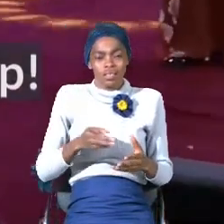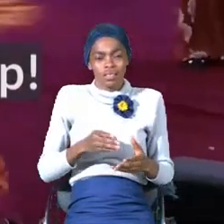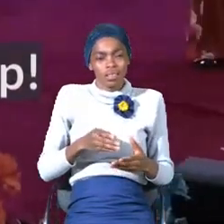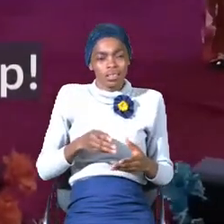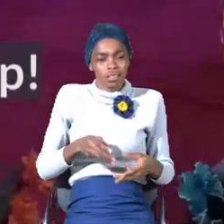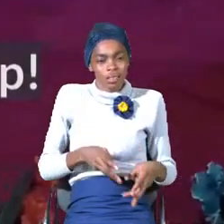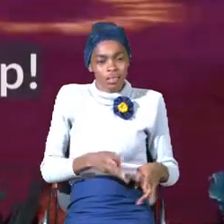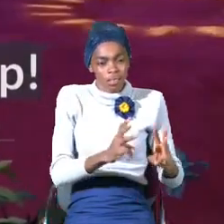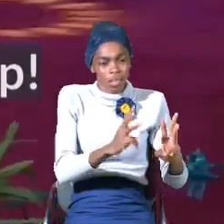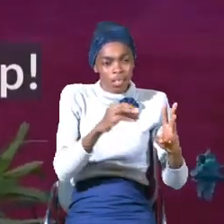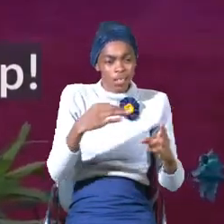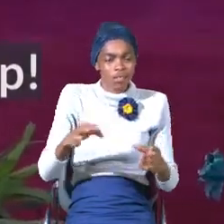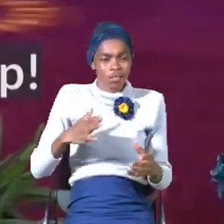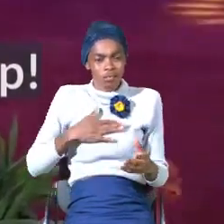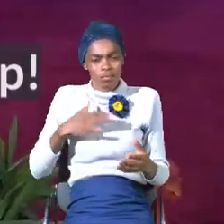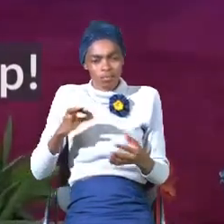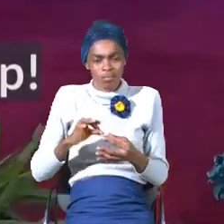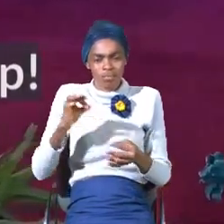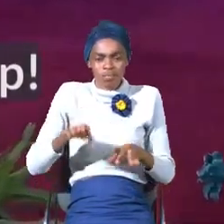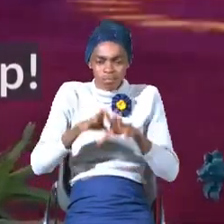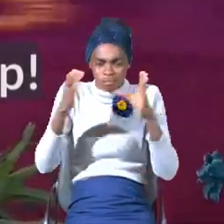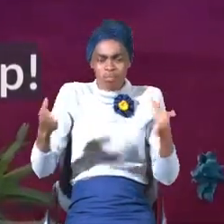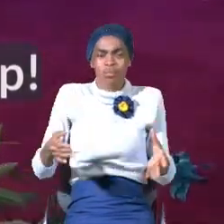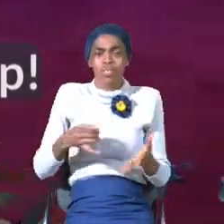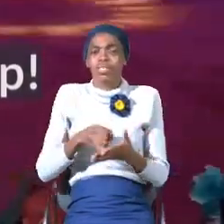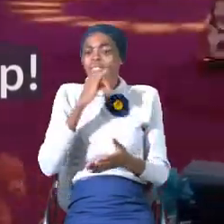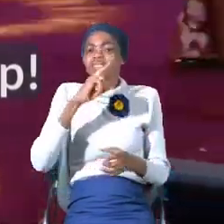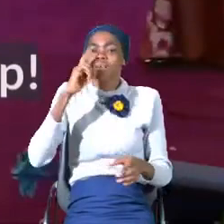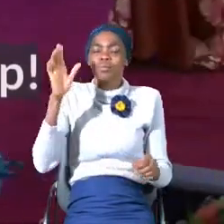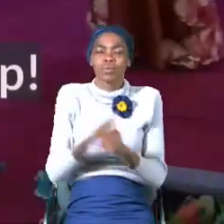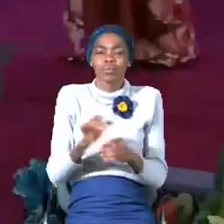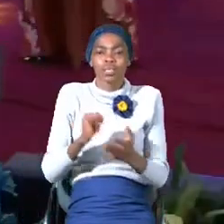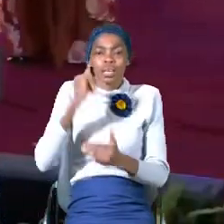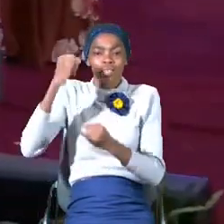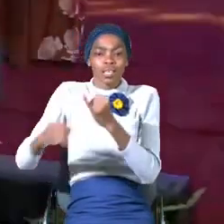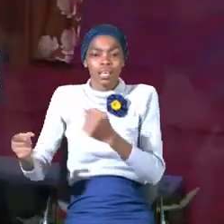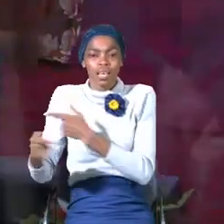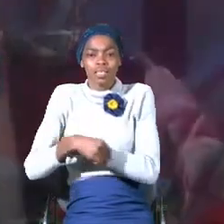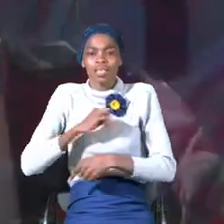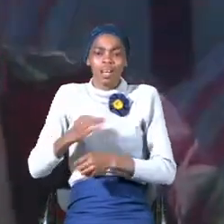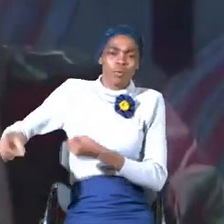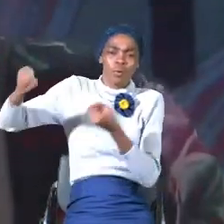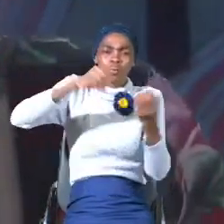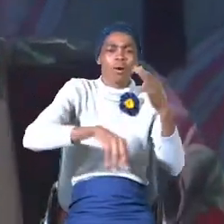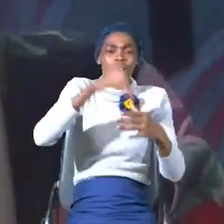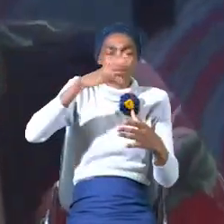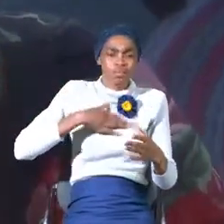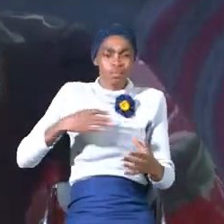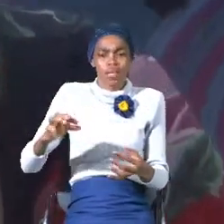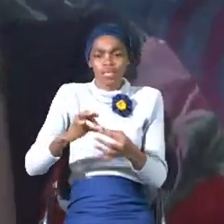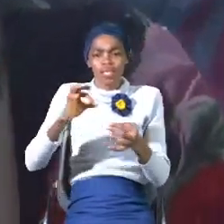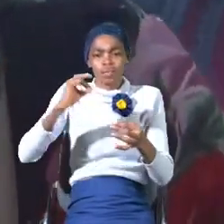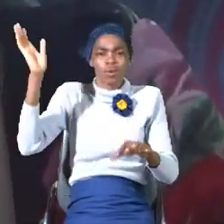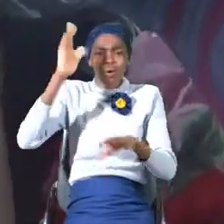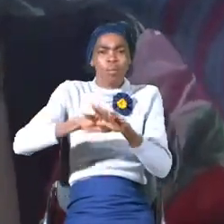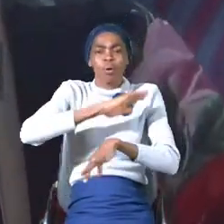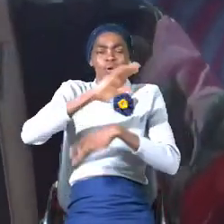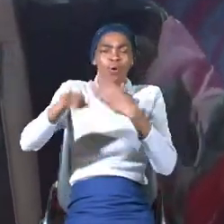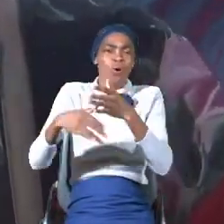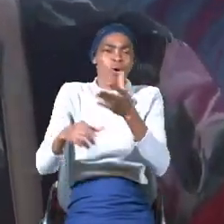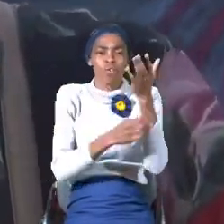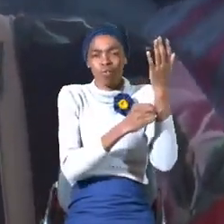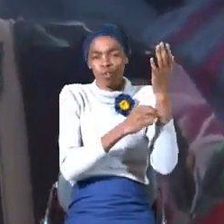a promise that in the last days I will pour out my spirit upon all